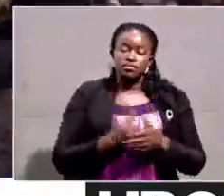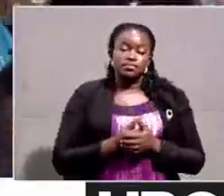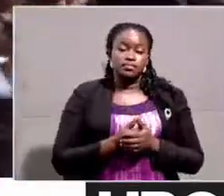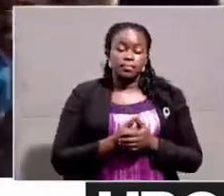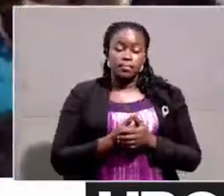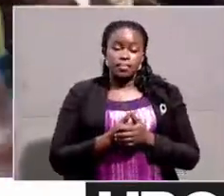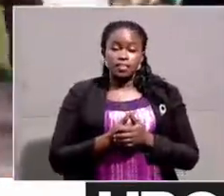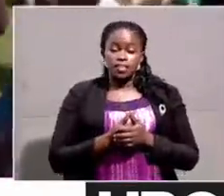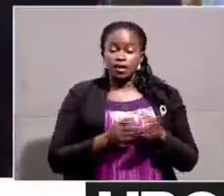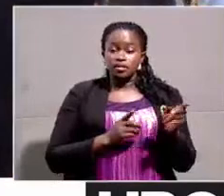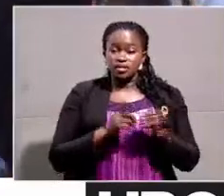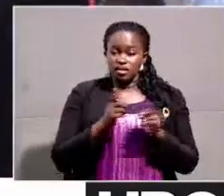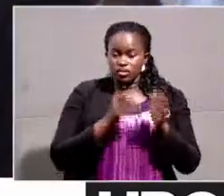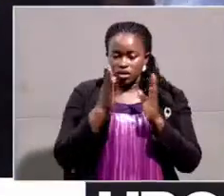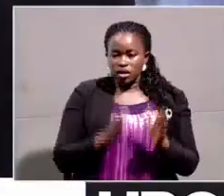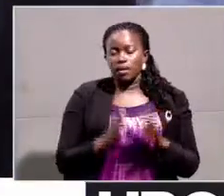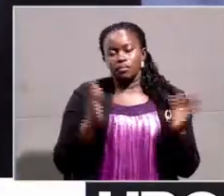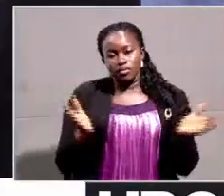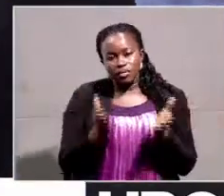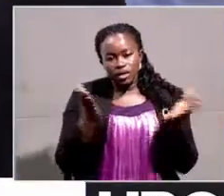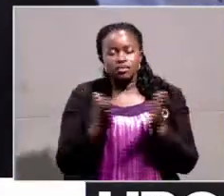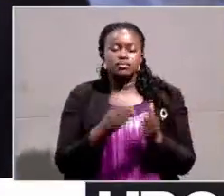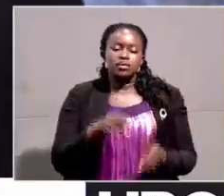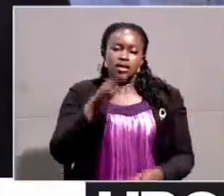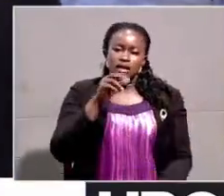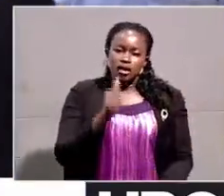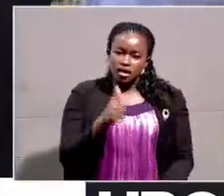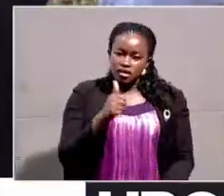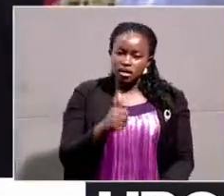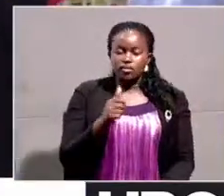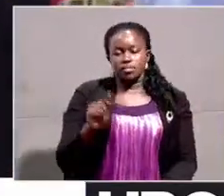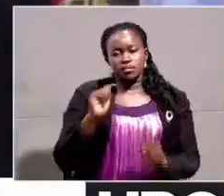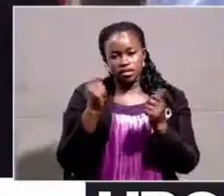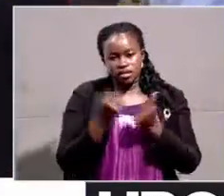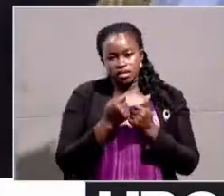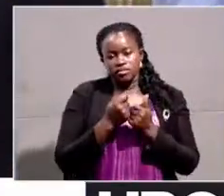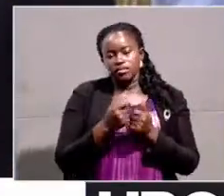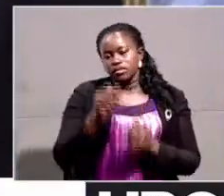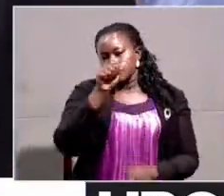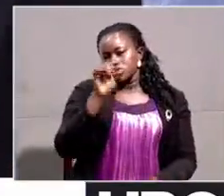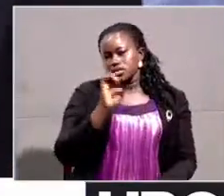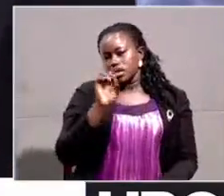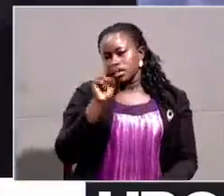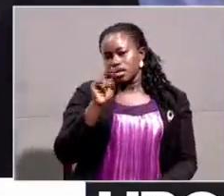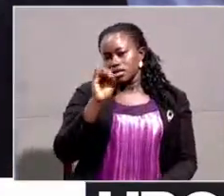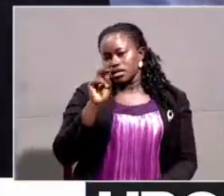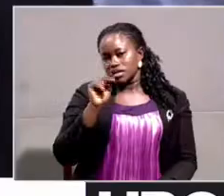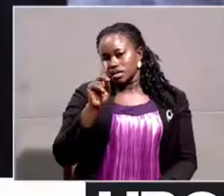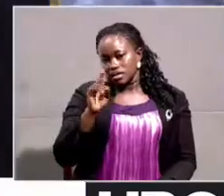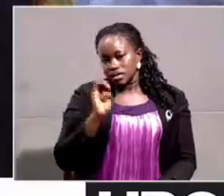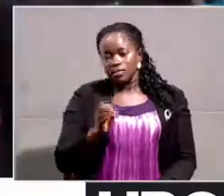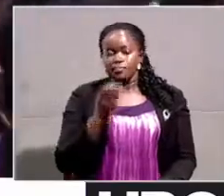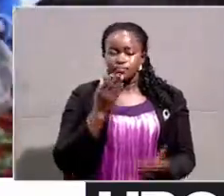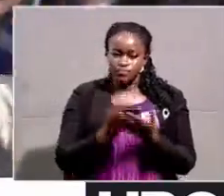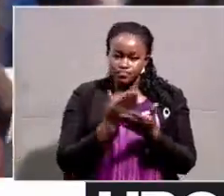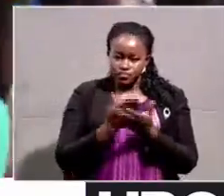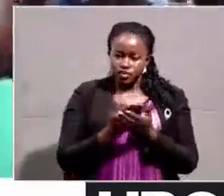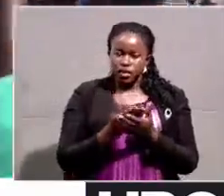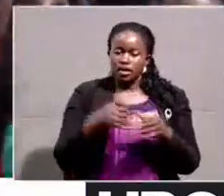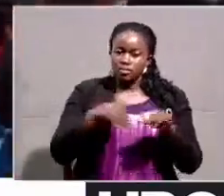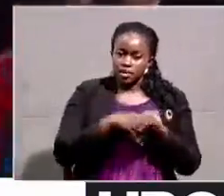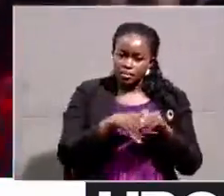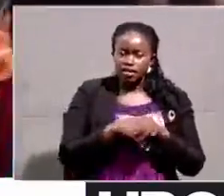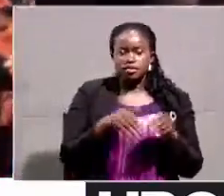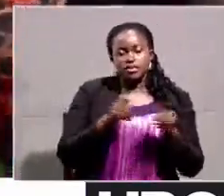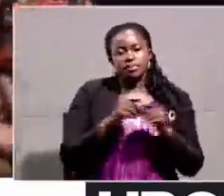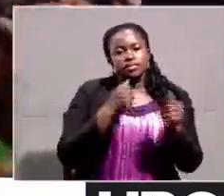The Director Mobilization at the NRM Secretariat, Rosemary Seninde, has tipped party members and